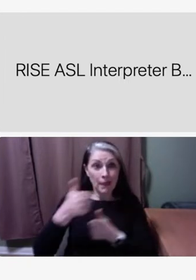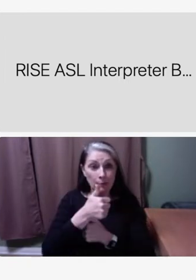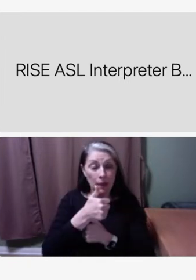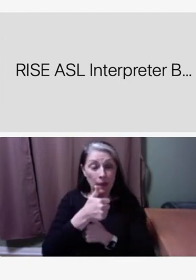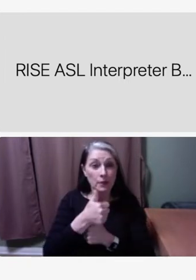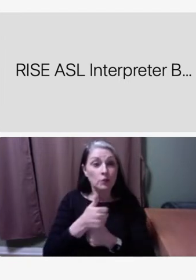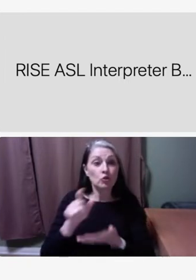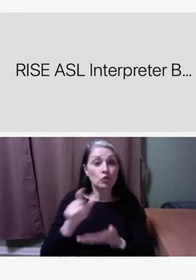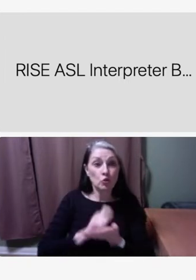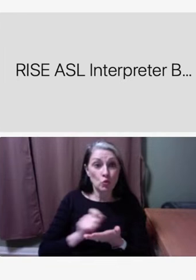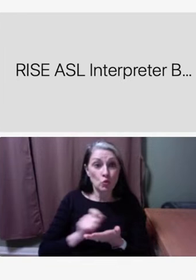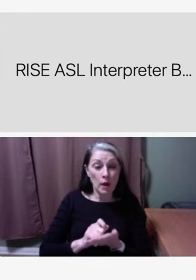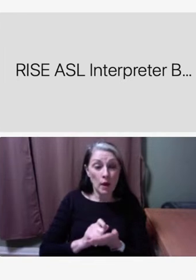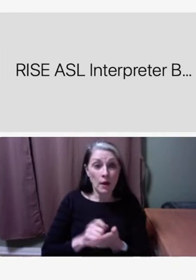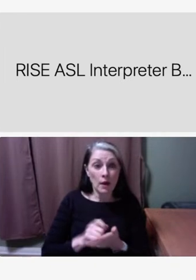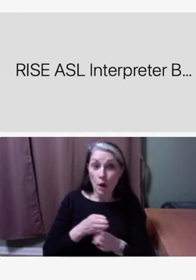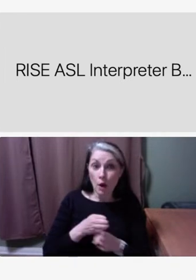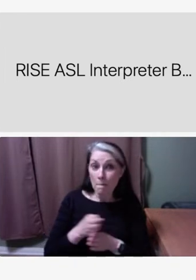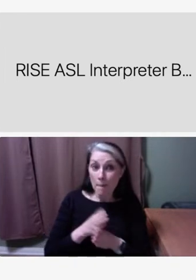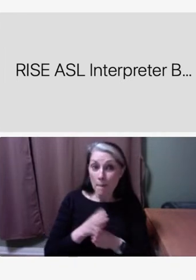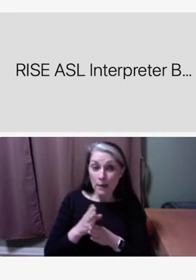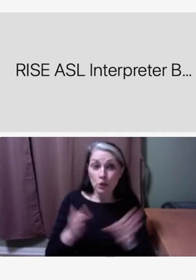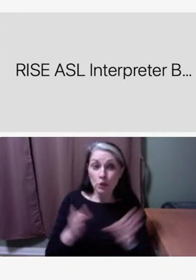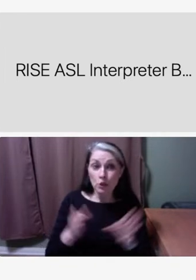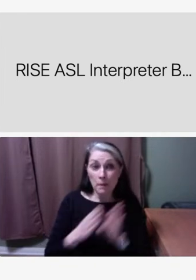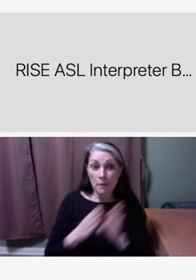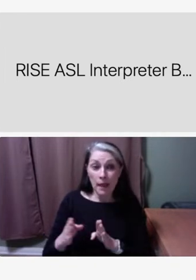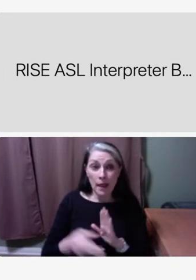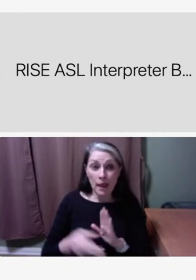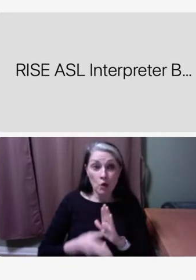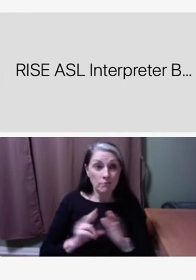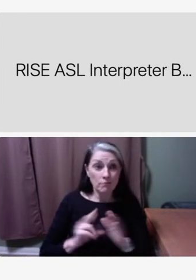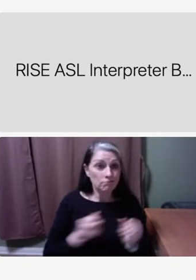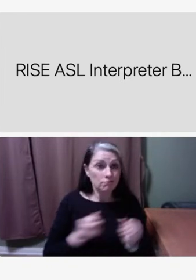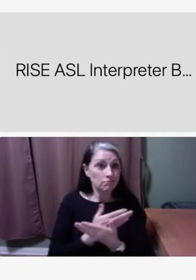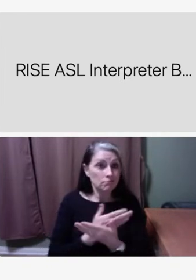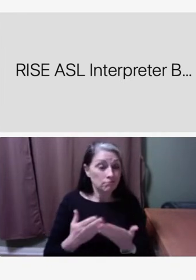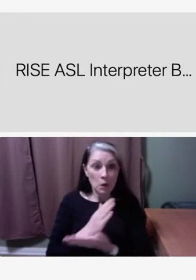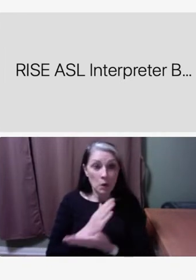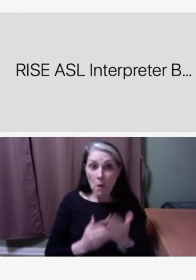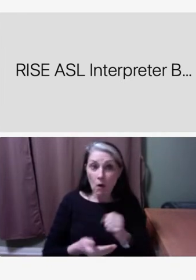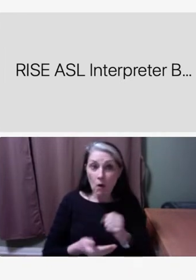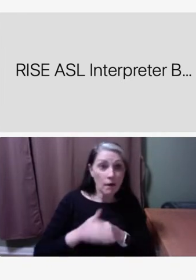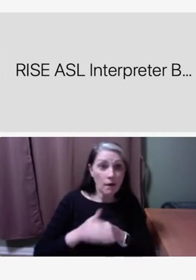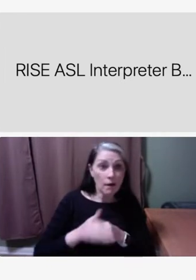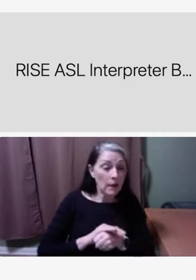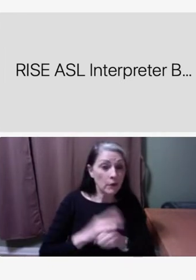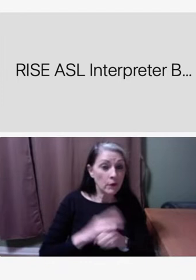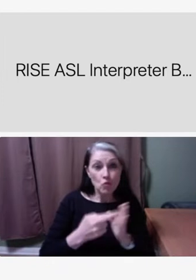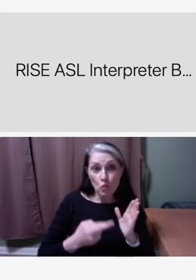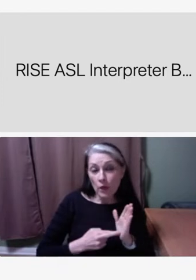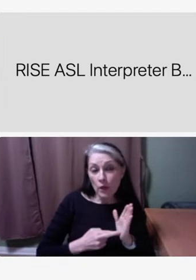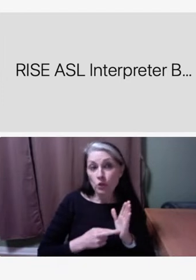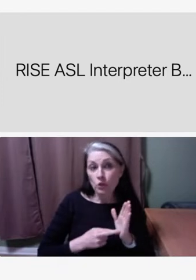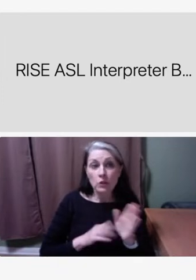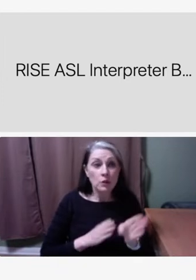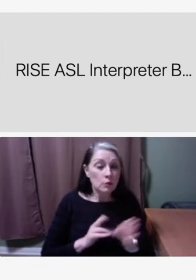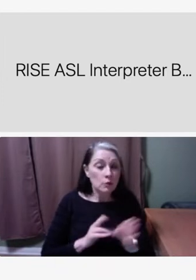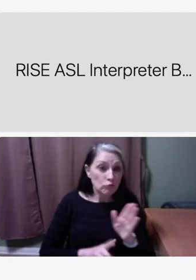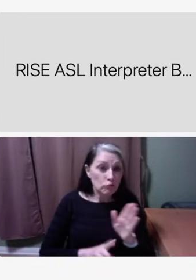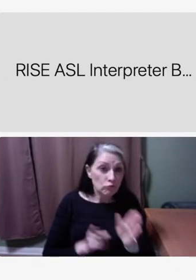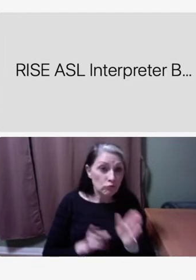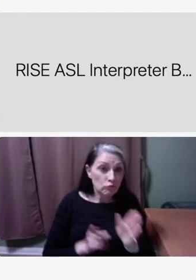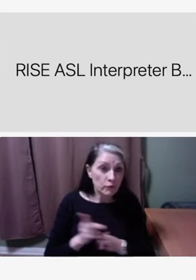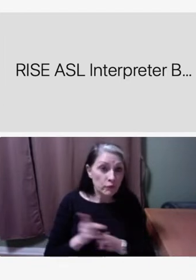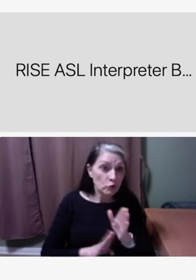The plan covers every aspect of the program, such as registration, program design, professional development, teacher hiring, enrollment, curriculum, and